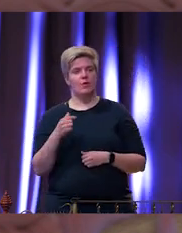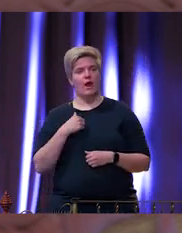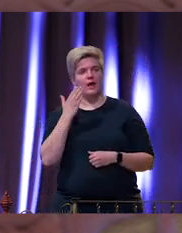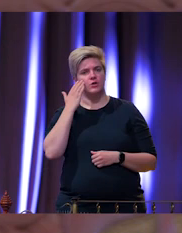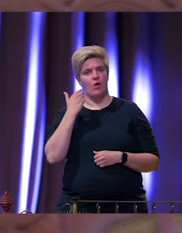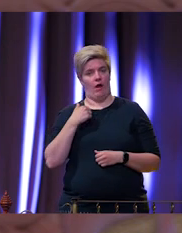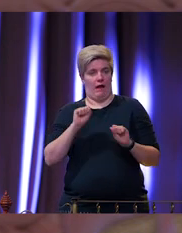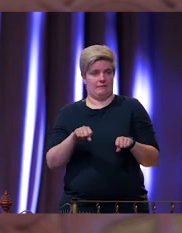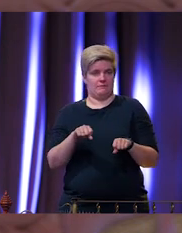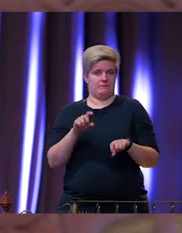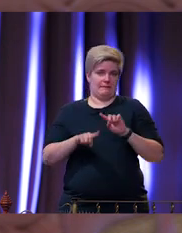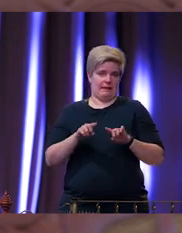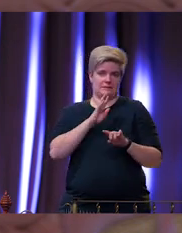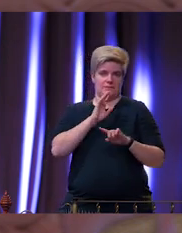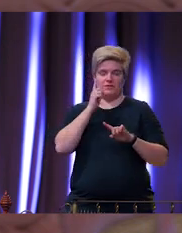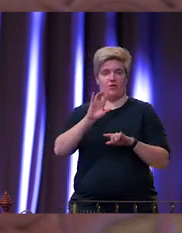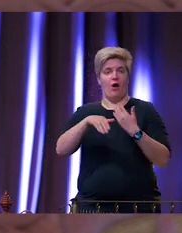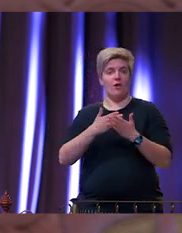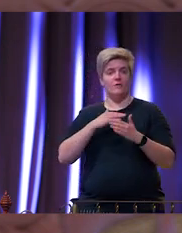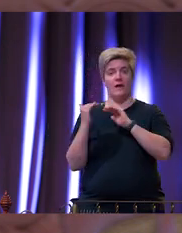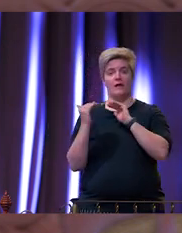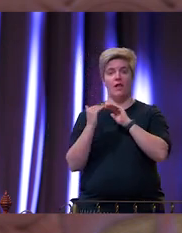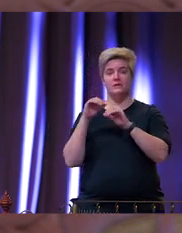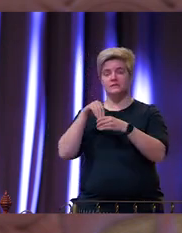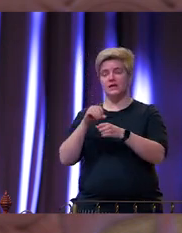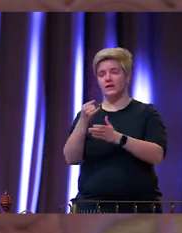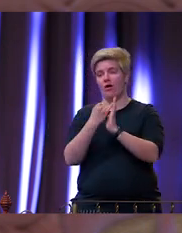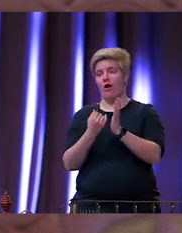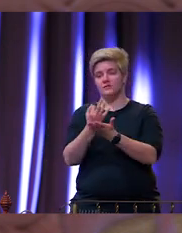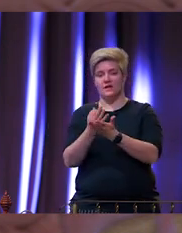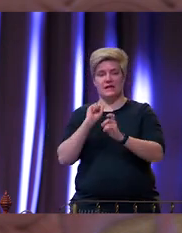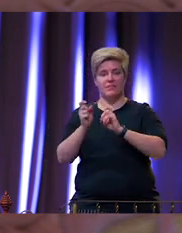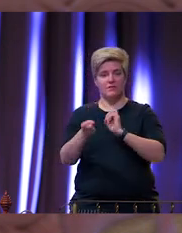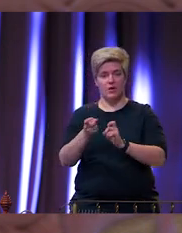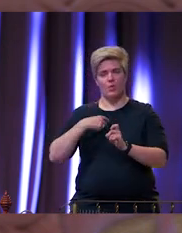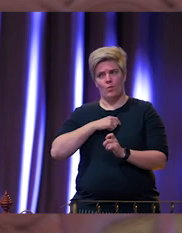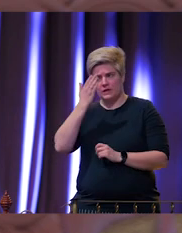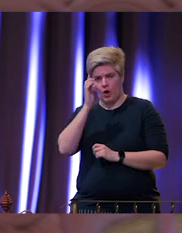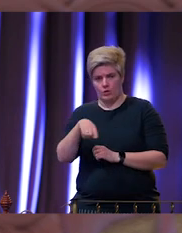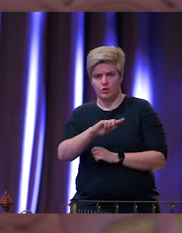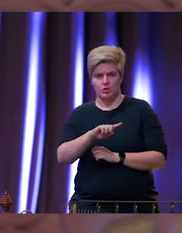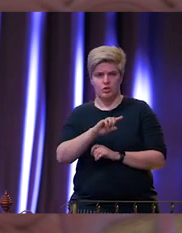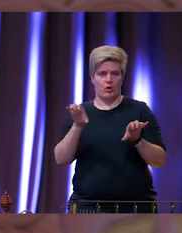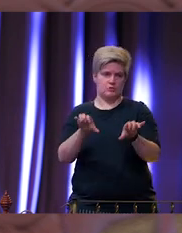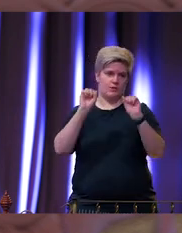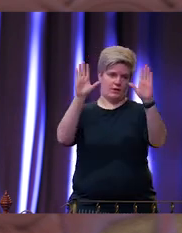speak for all of my colleagues who are in arts philanthropy. We know you're all doing amazing